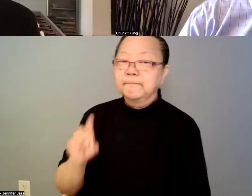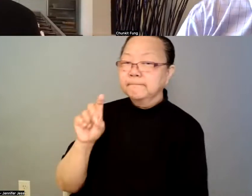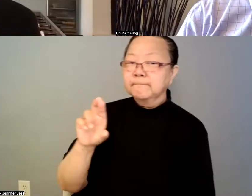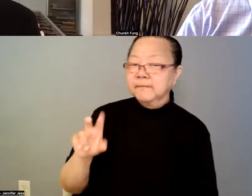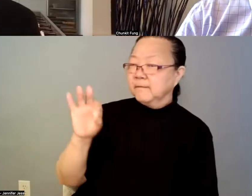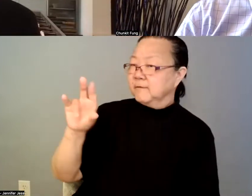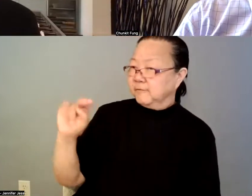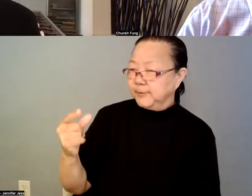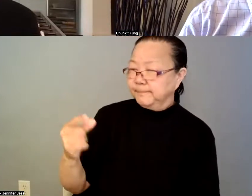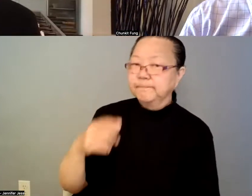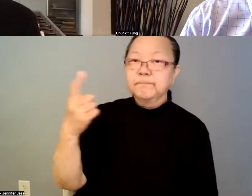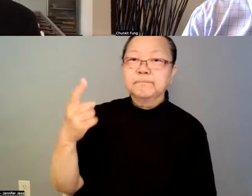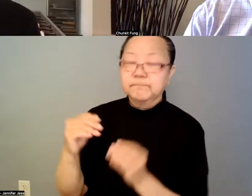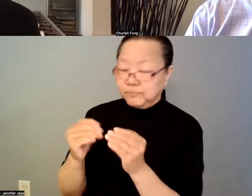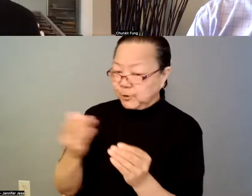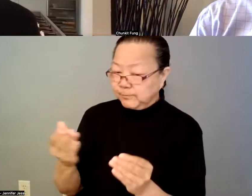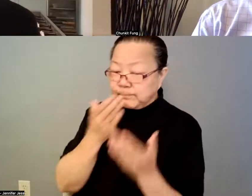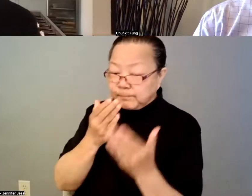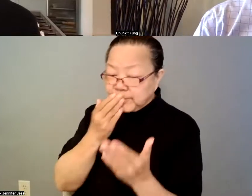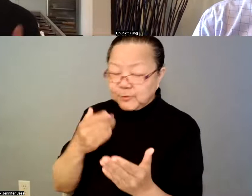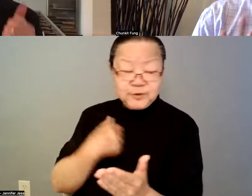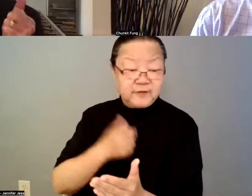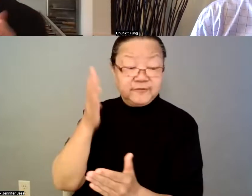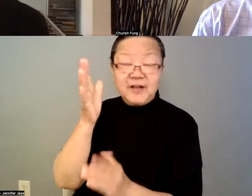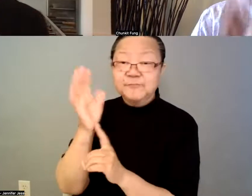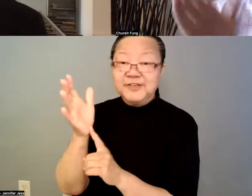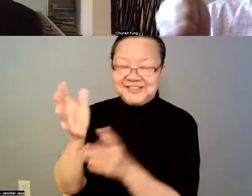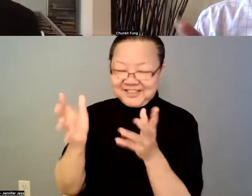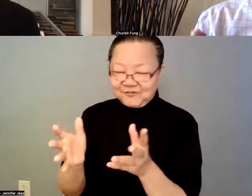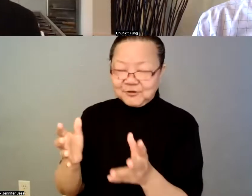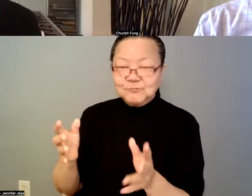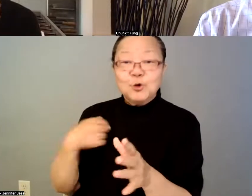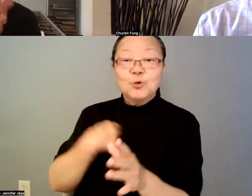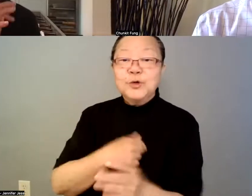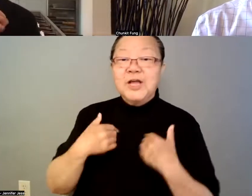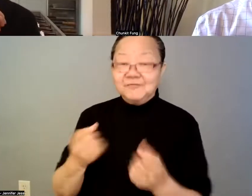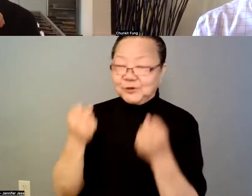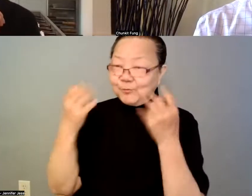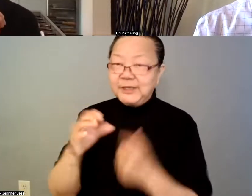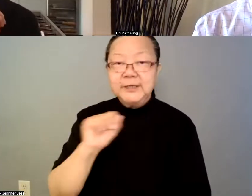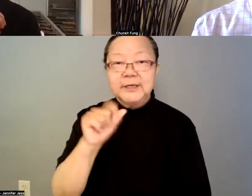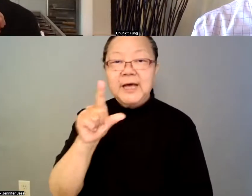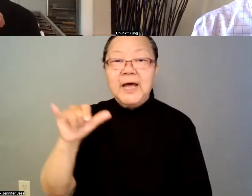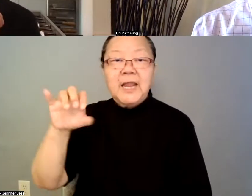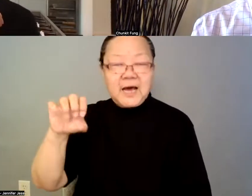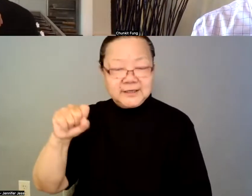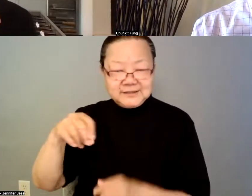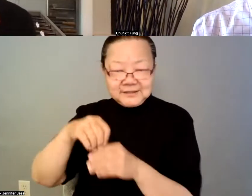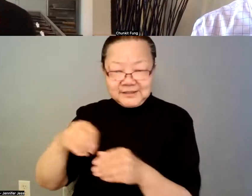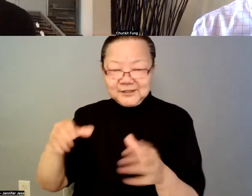in one. I mean, we have remaining 5 minutes. There's so many allies in the room tonight.